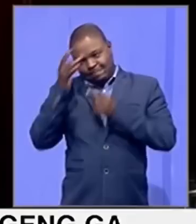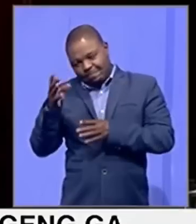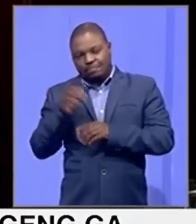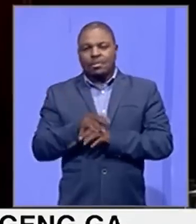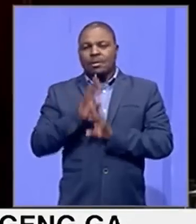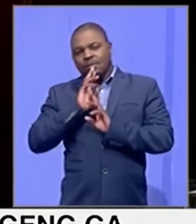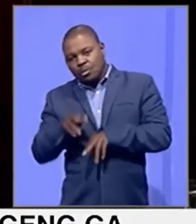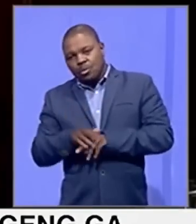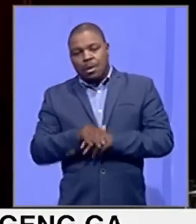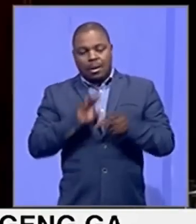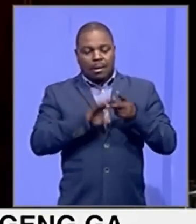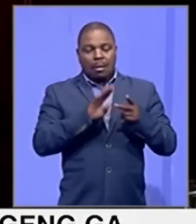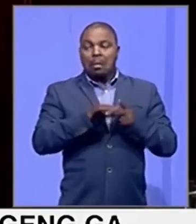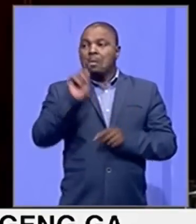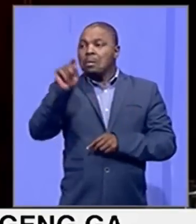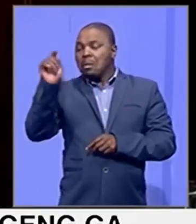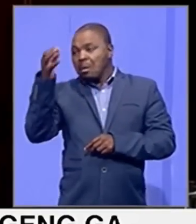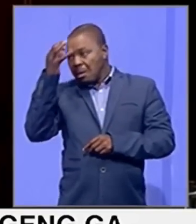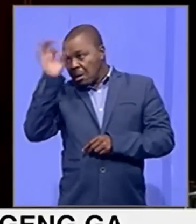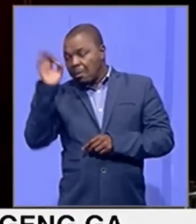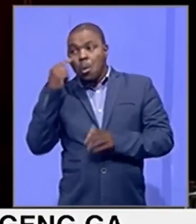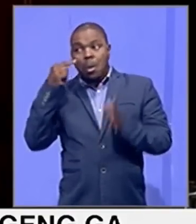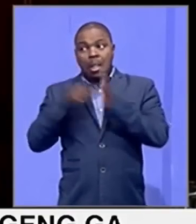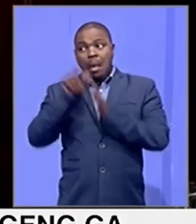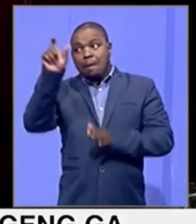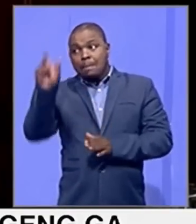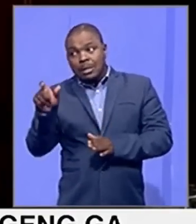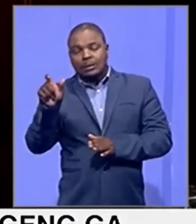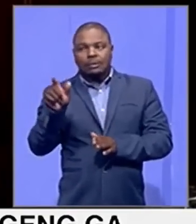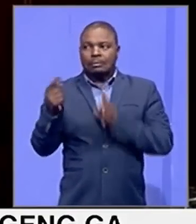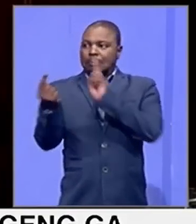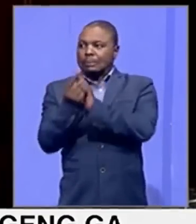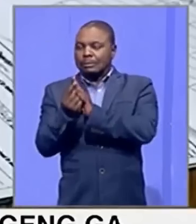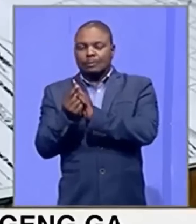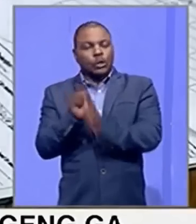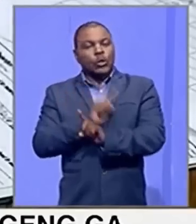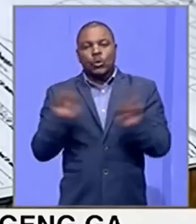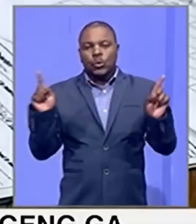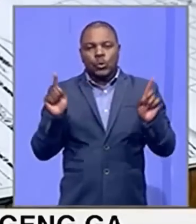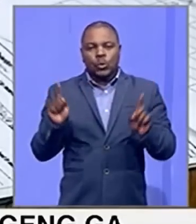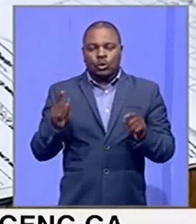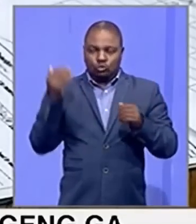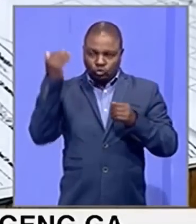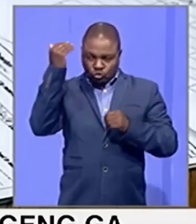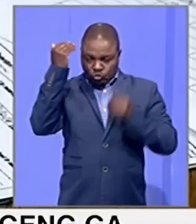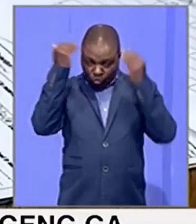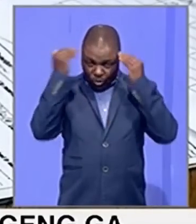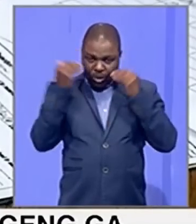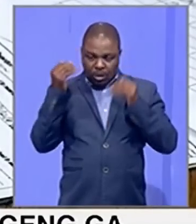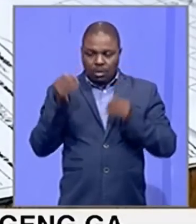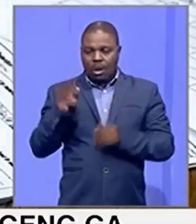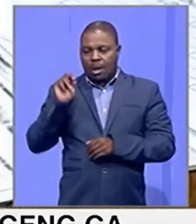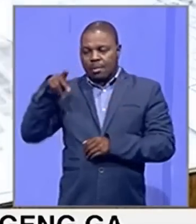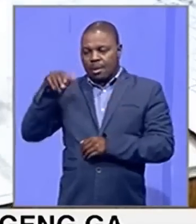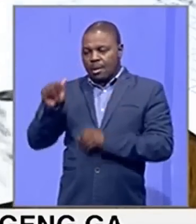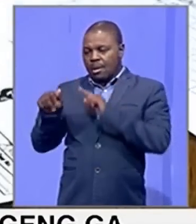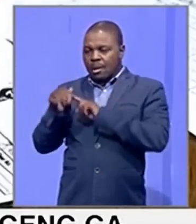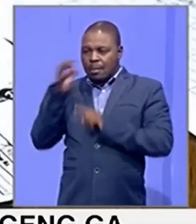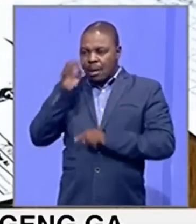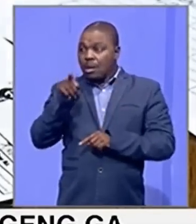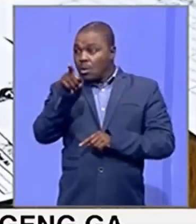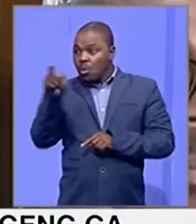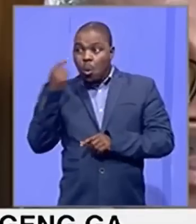go ikgolaganya le basupi ba puso ka bomo kgotsa ka phoso. Magistrata o laetse bosekisi gore bo neele lenaane lwa